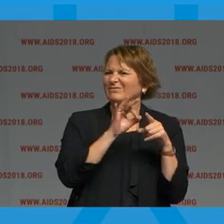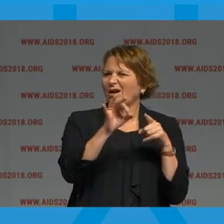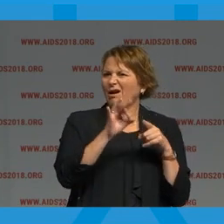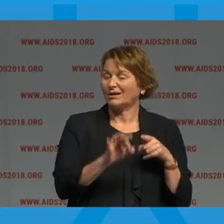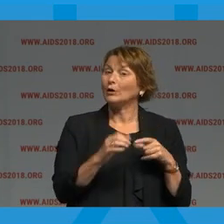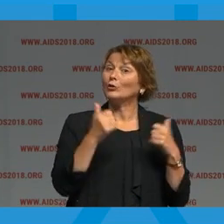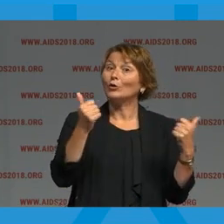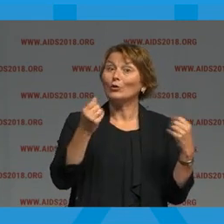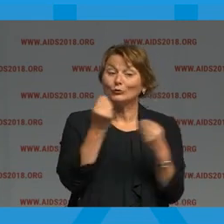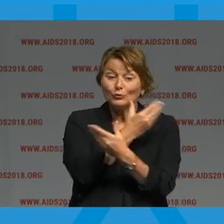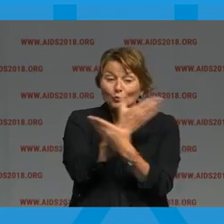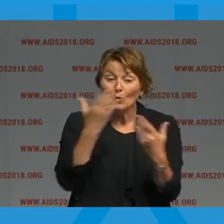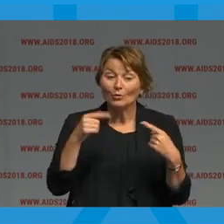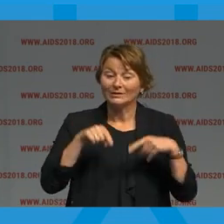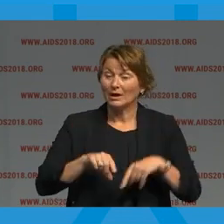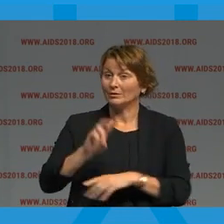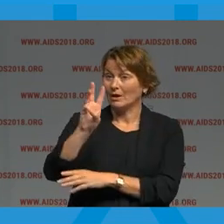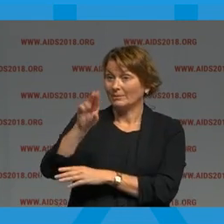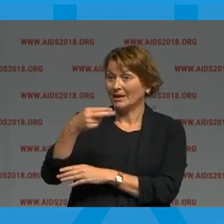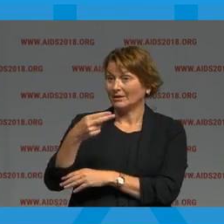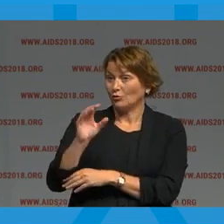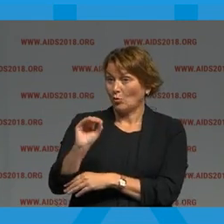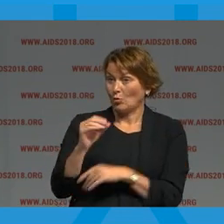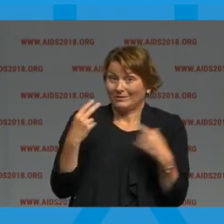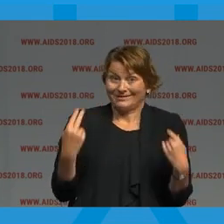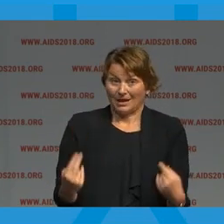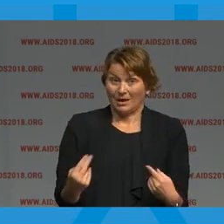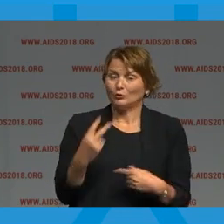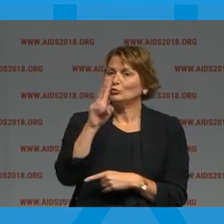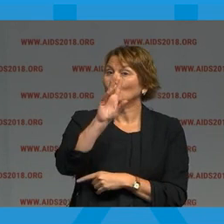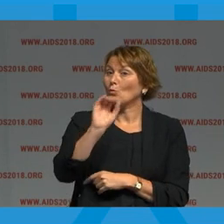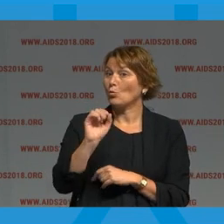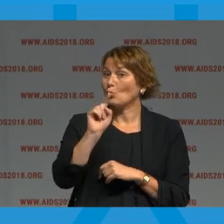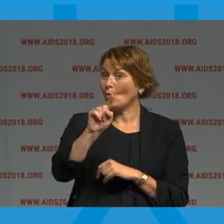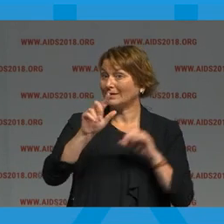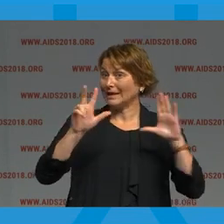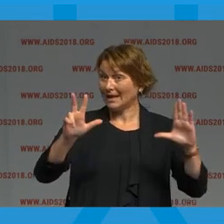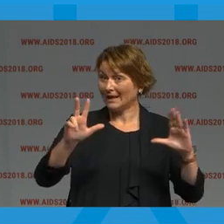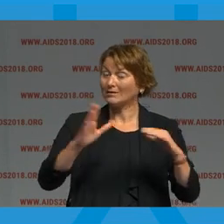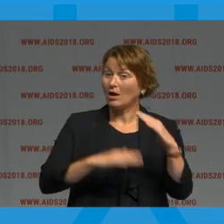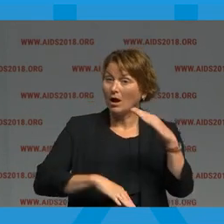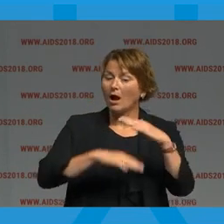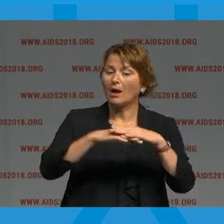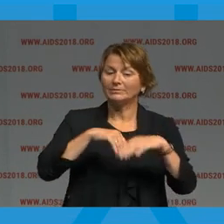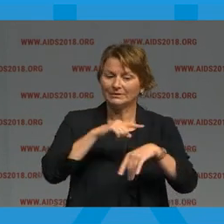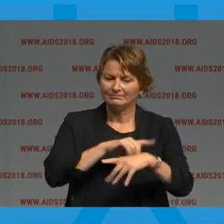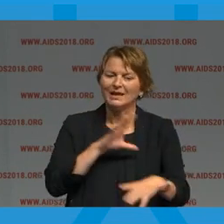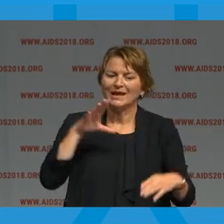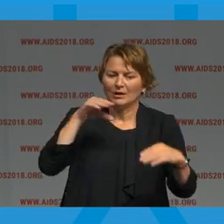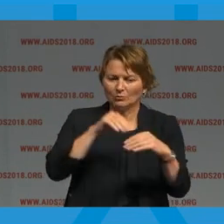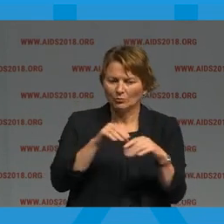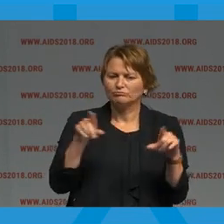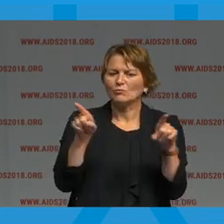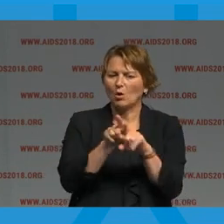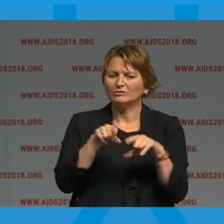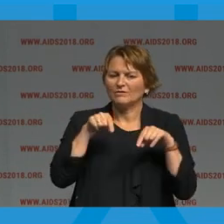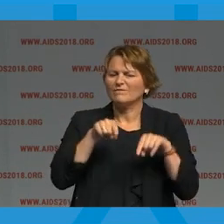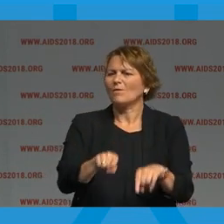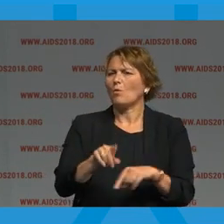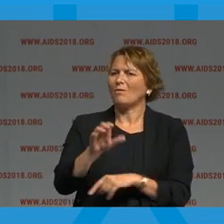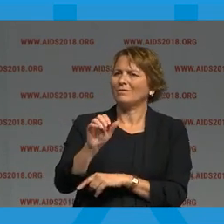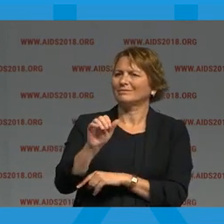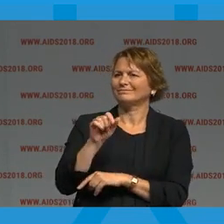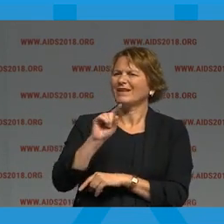good news that now WHO in the 2018 update has included also integrase inhibitors as drugs for first